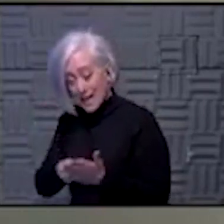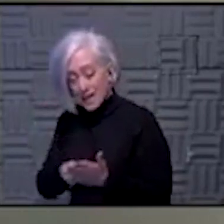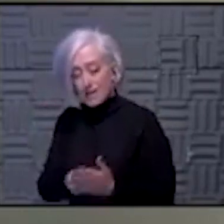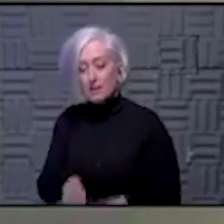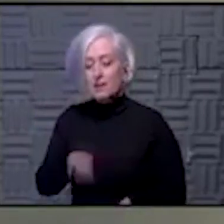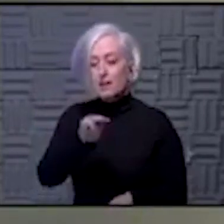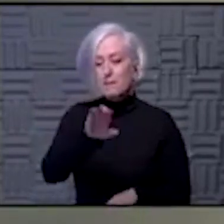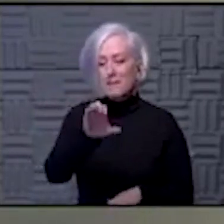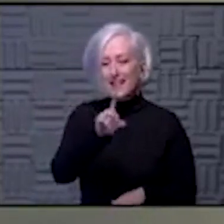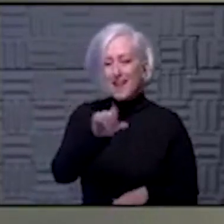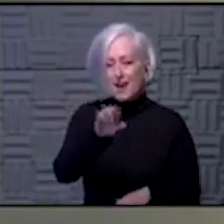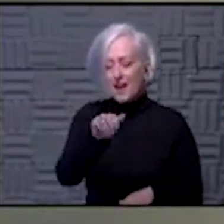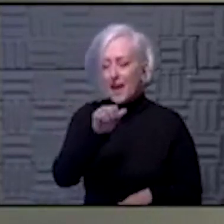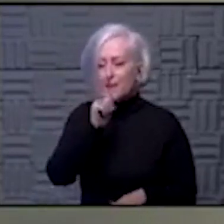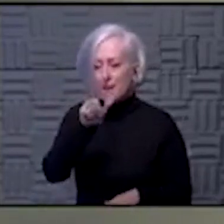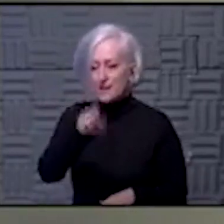billion.